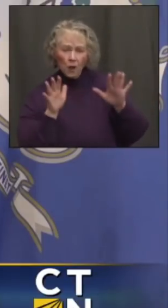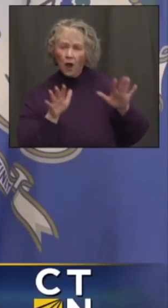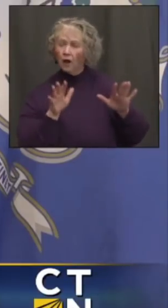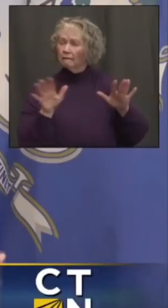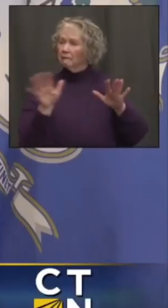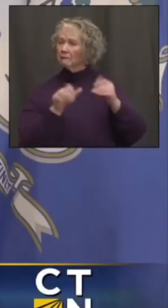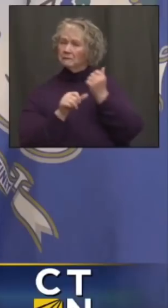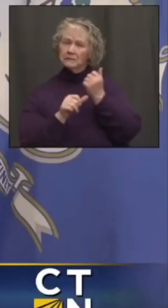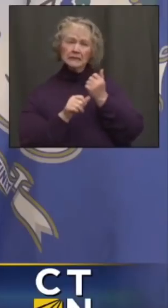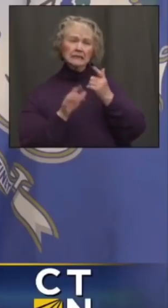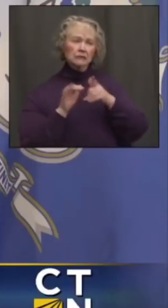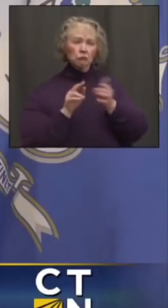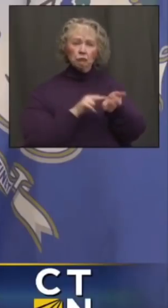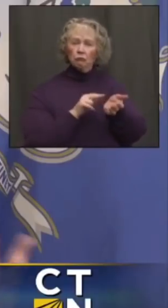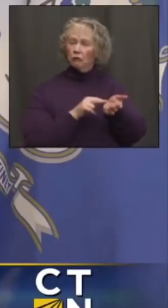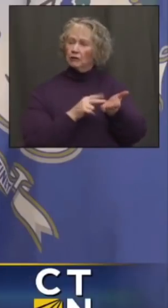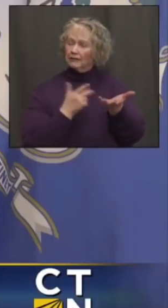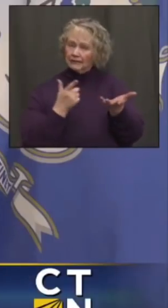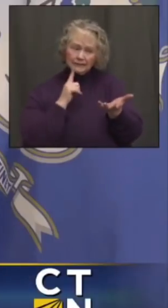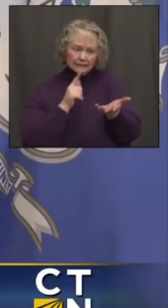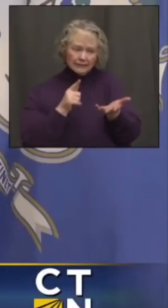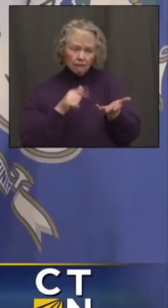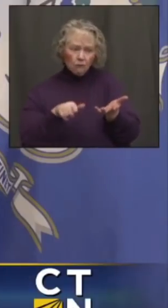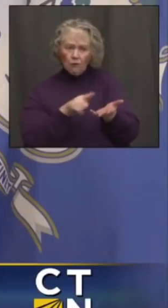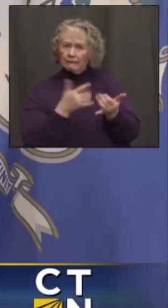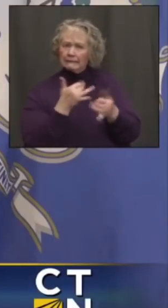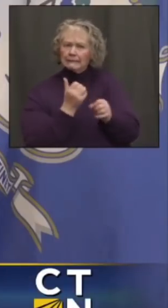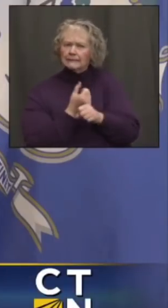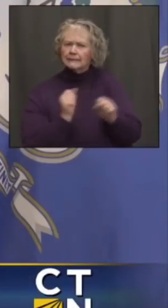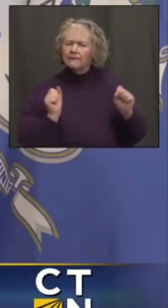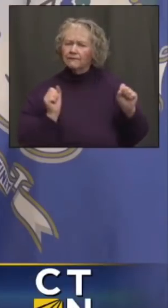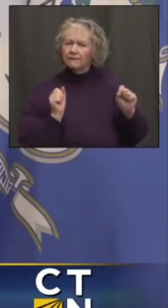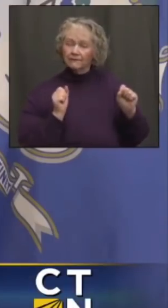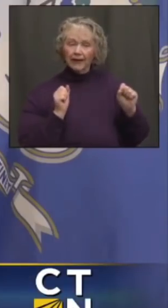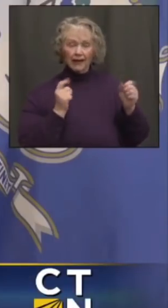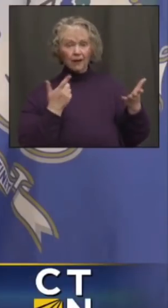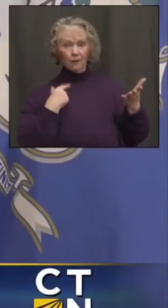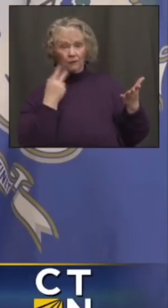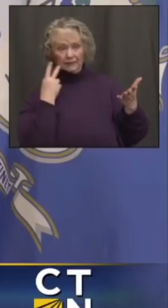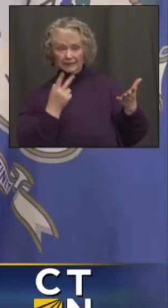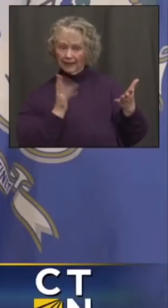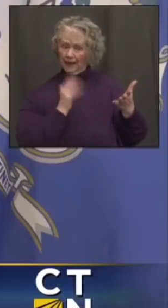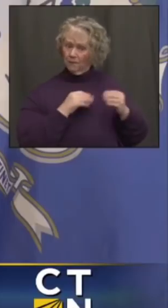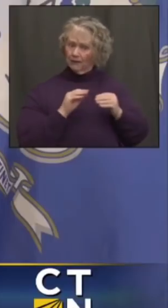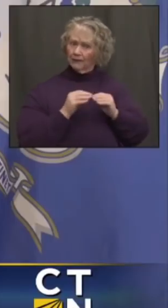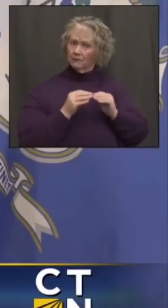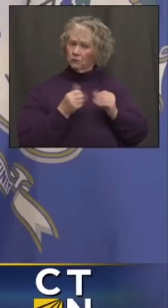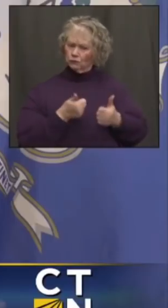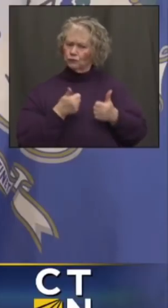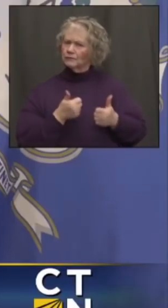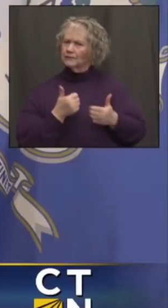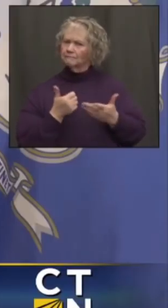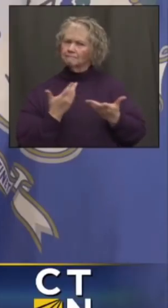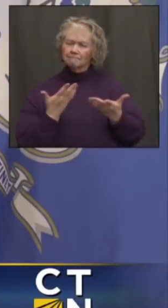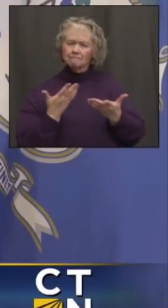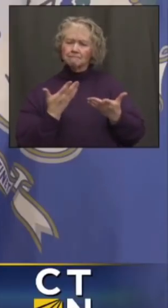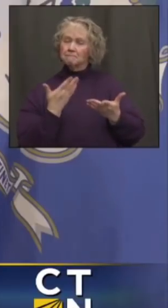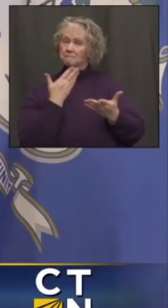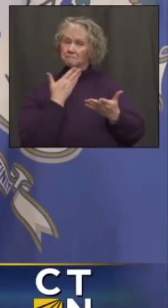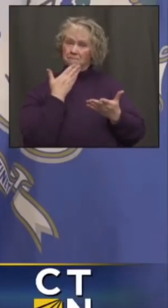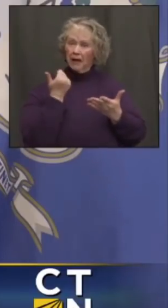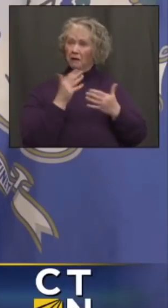an awful long time. Look, I think the message is clear. We've shown that we can get schools open. We've shown we can do it safely. We've shown